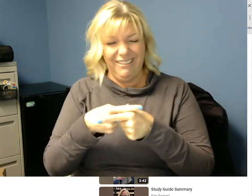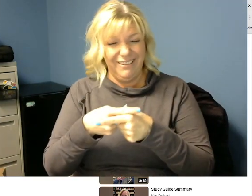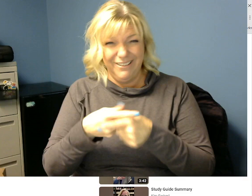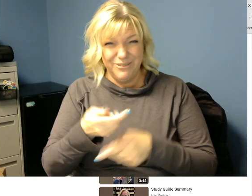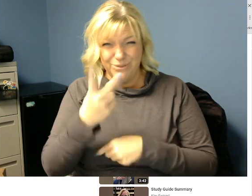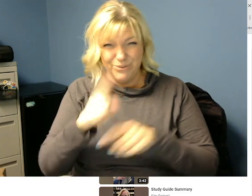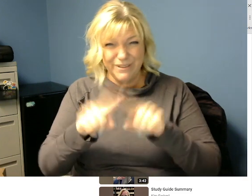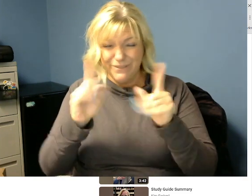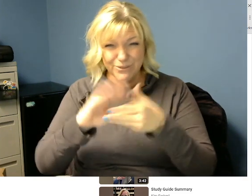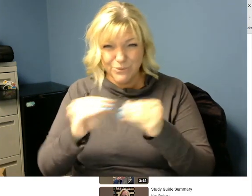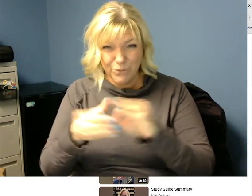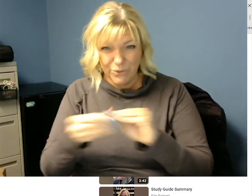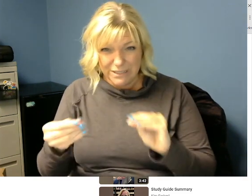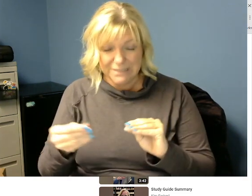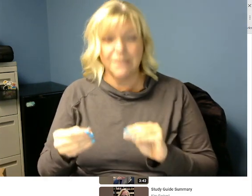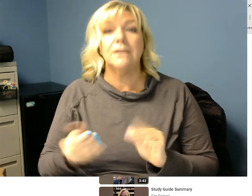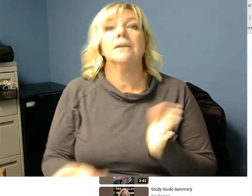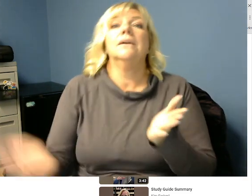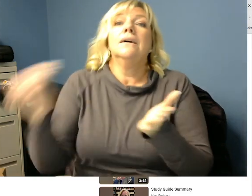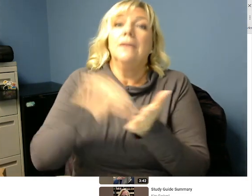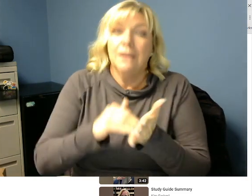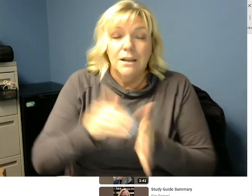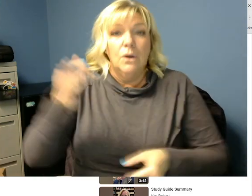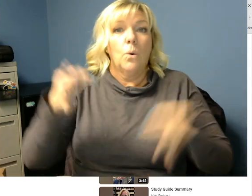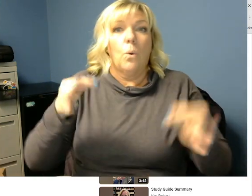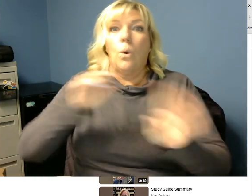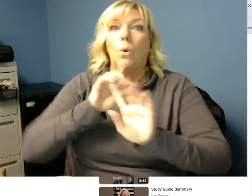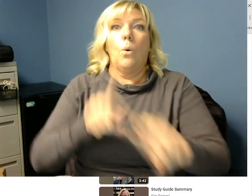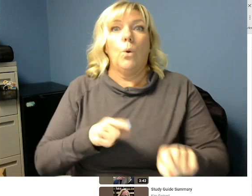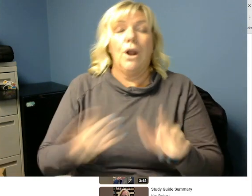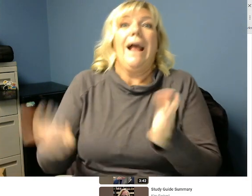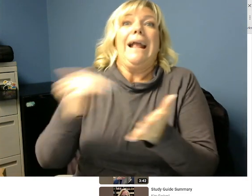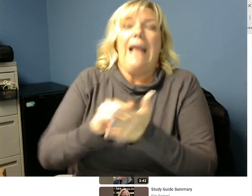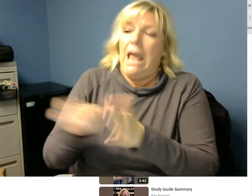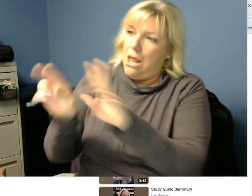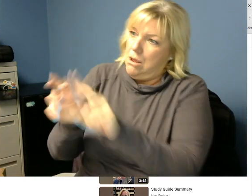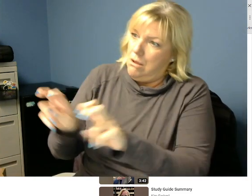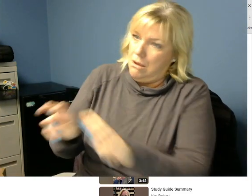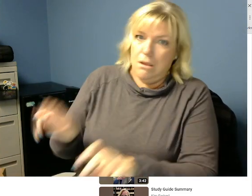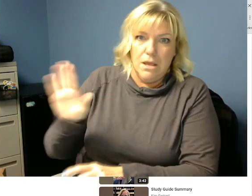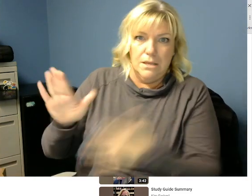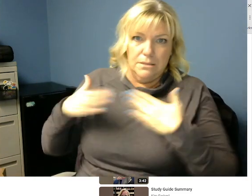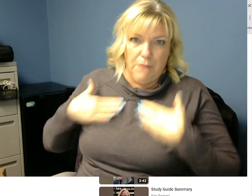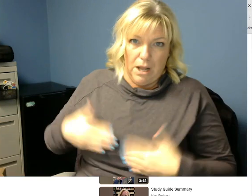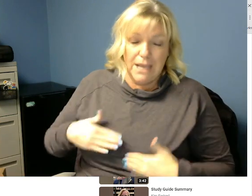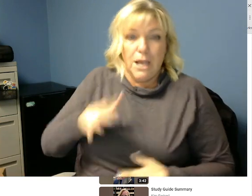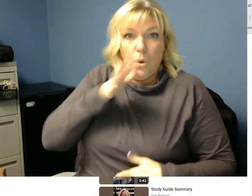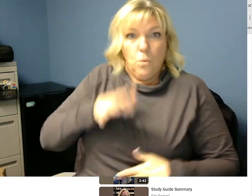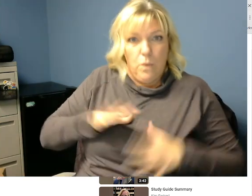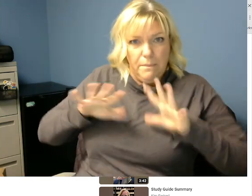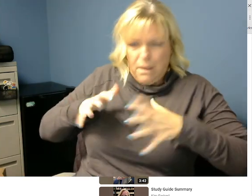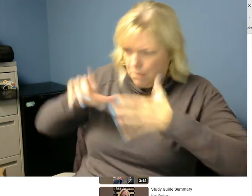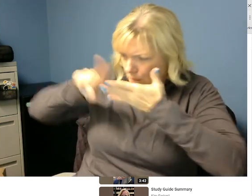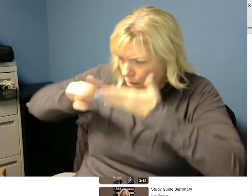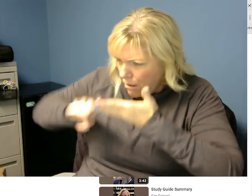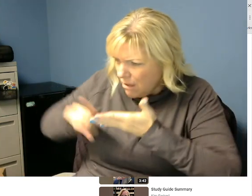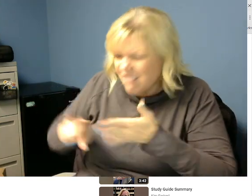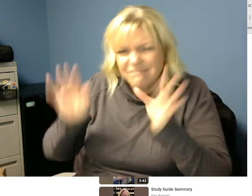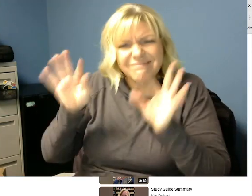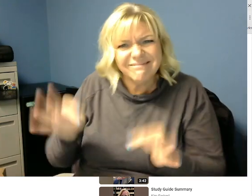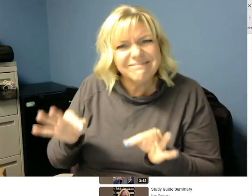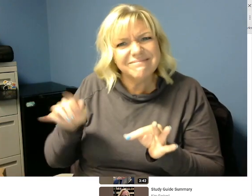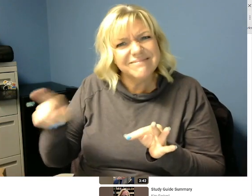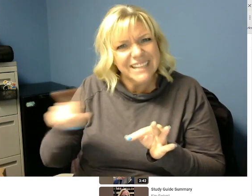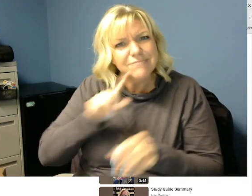So, the court orders another search of Hall's body. Again, women search Hall's body, and again the women determine Hall to